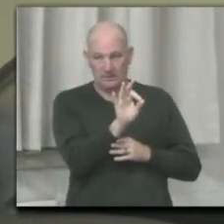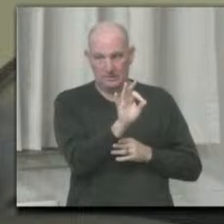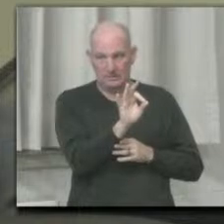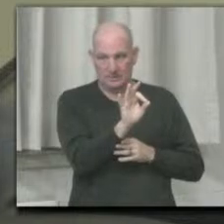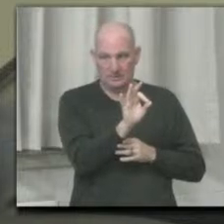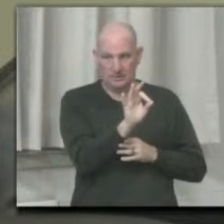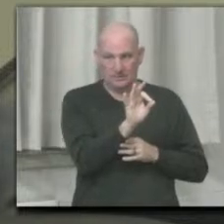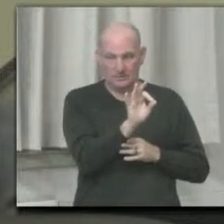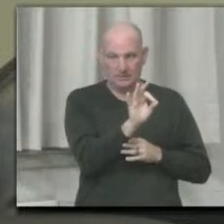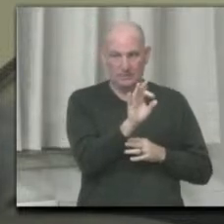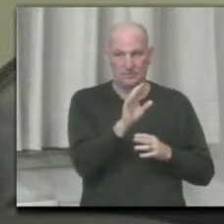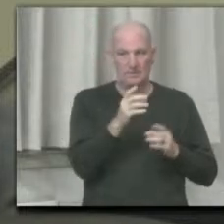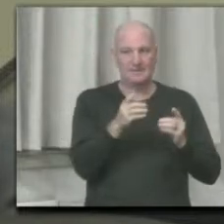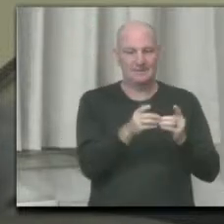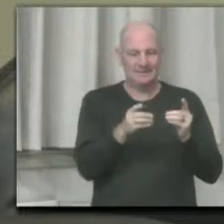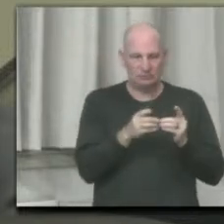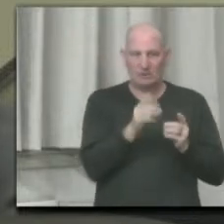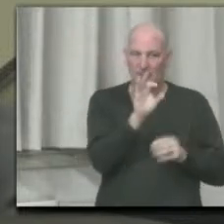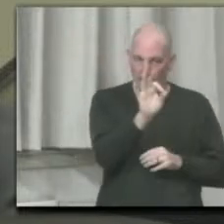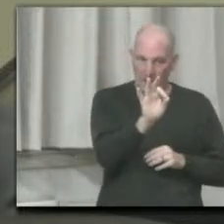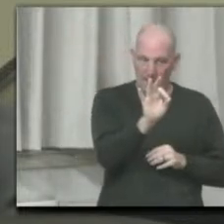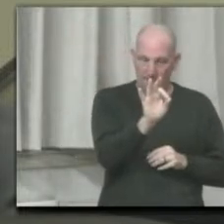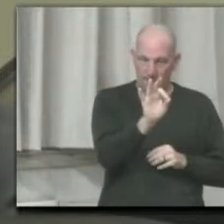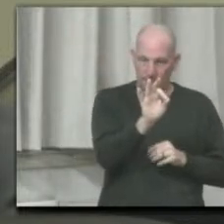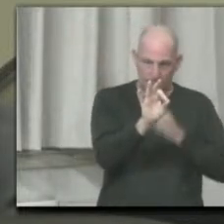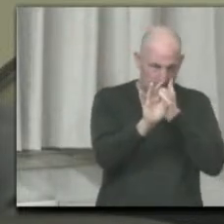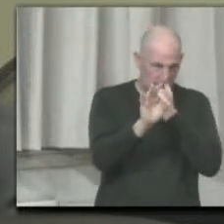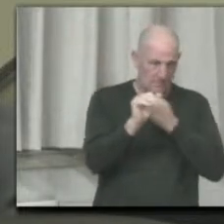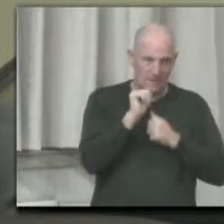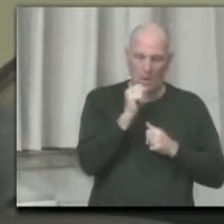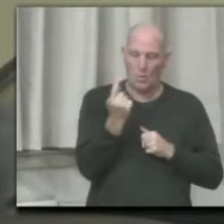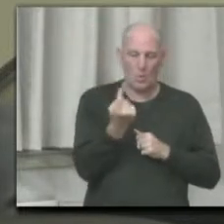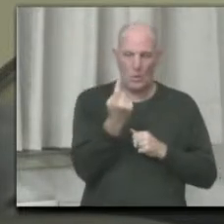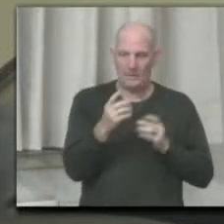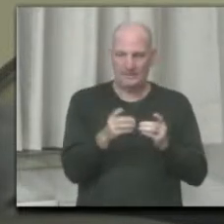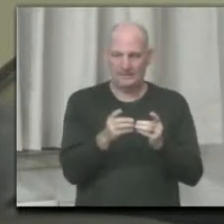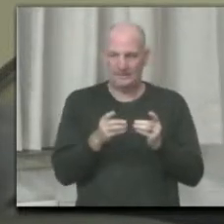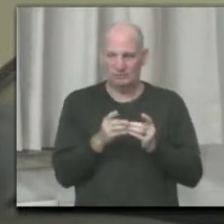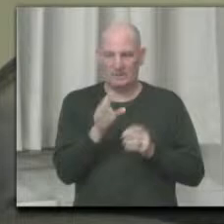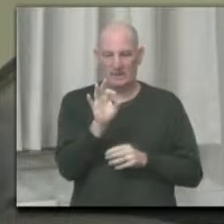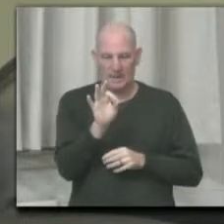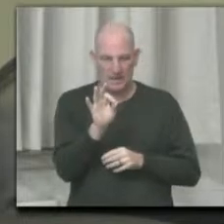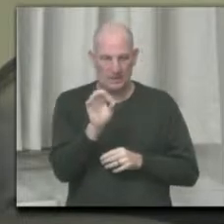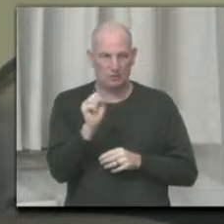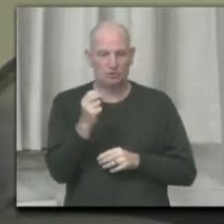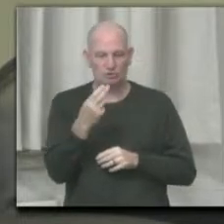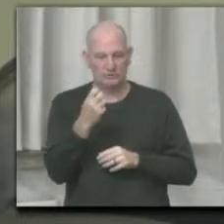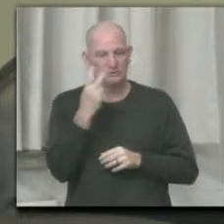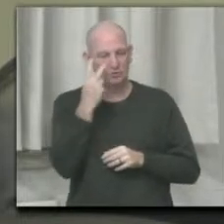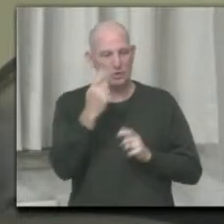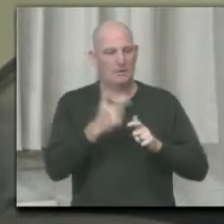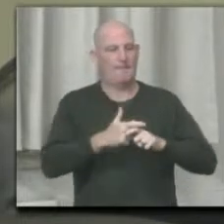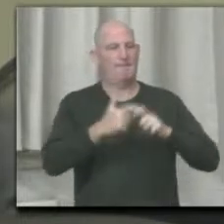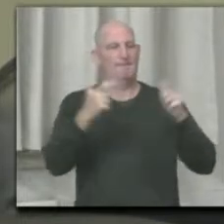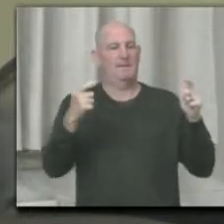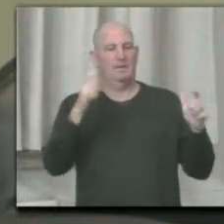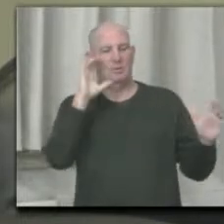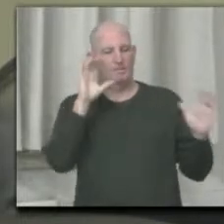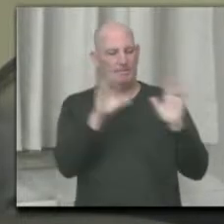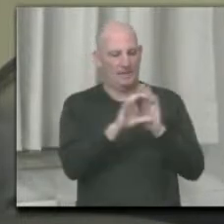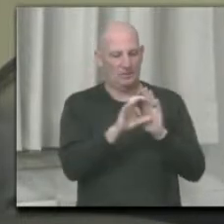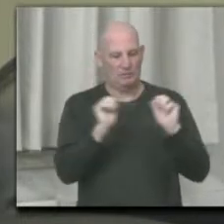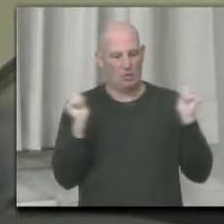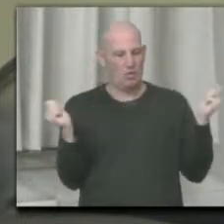I'm sorry. My mic wasn't on. District 9. But not only District 9, she saw the bigger view for all Prince George's